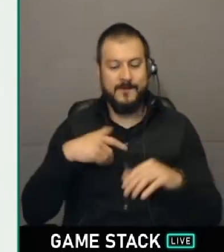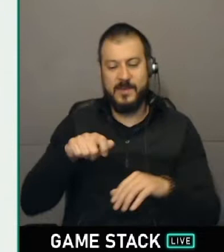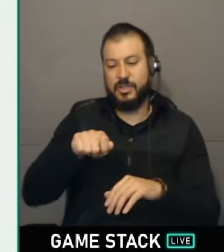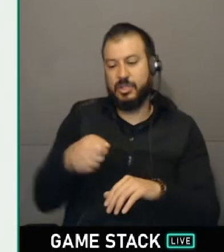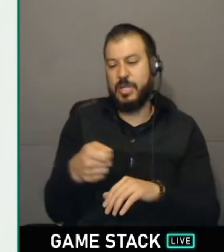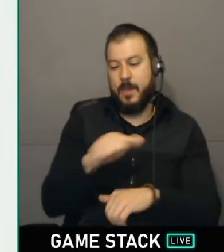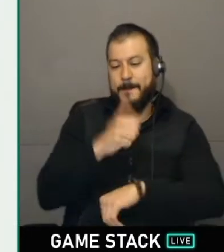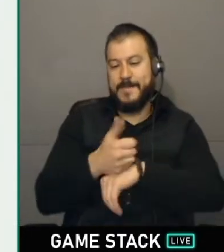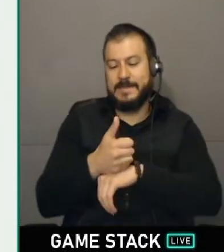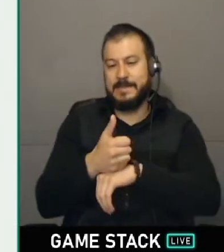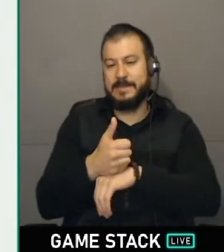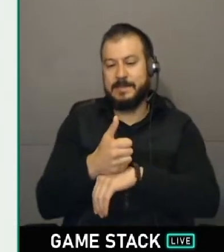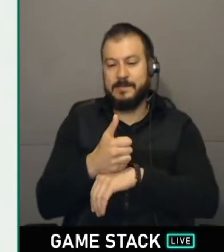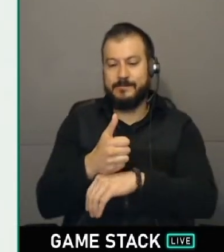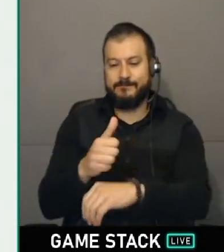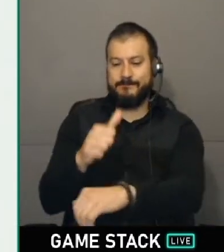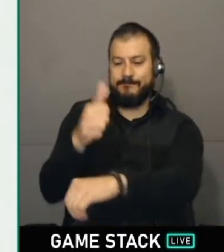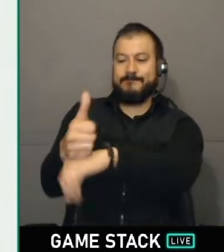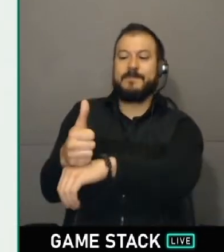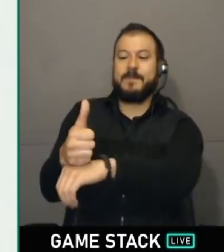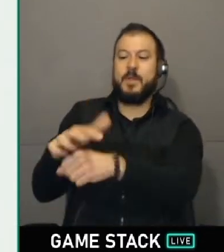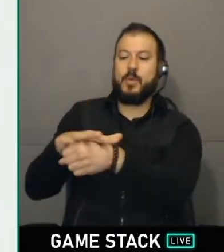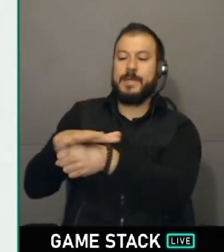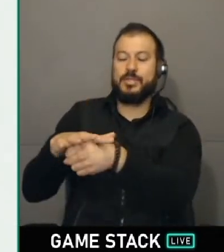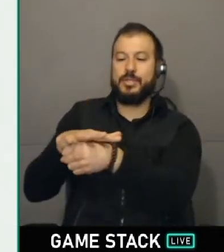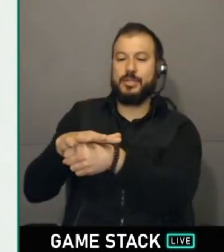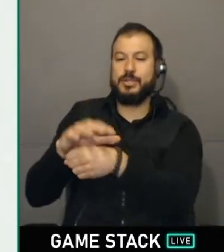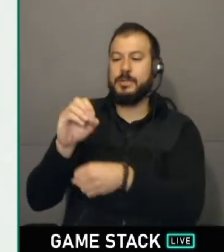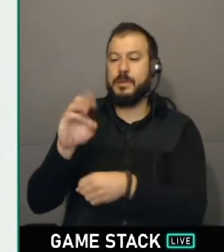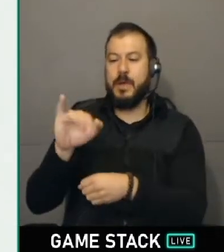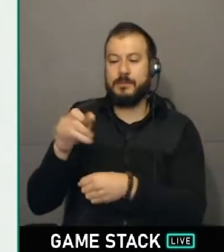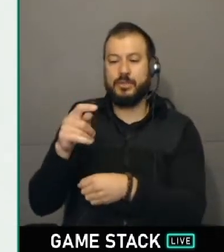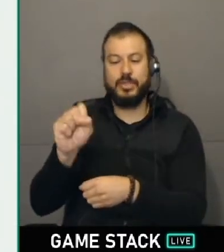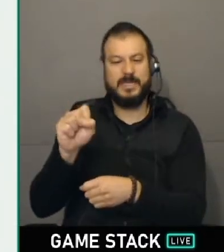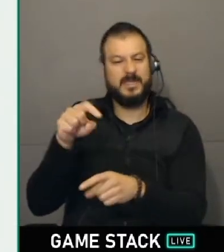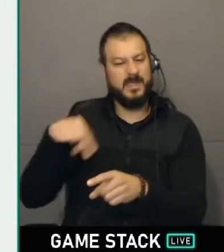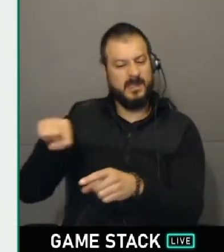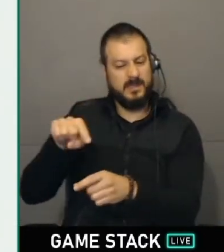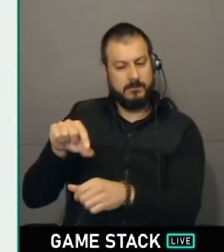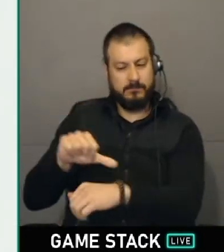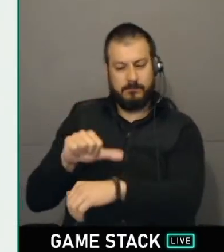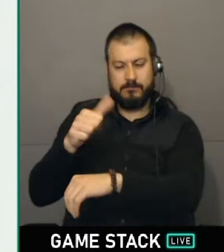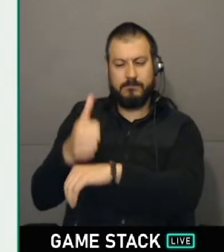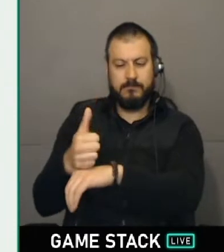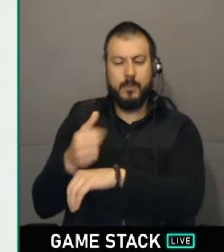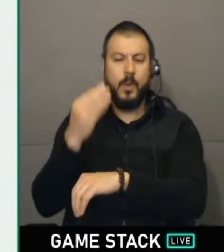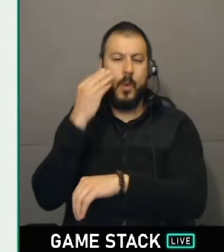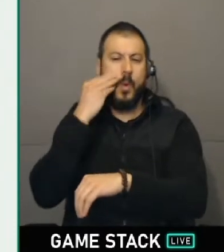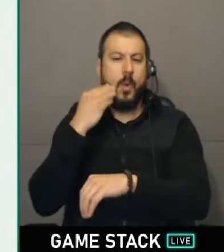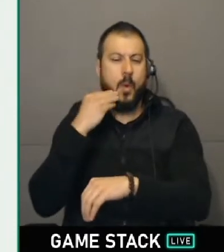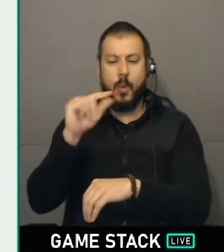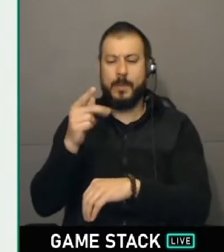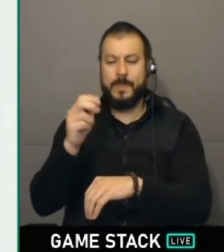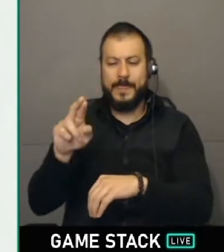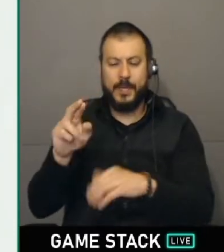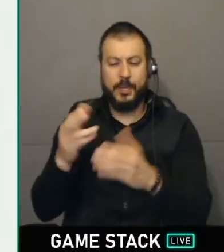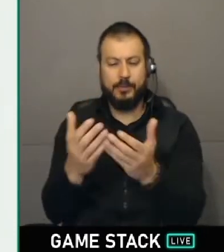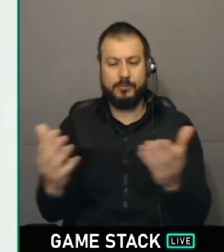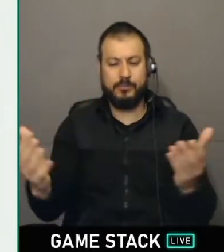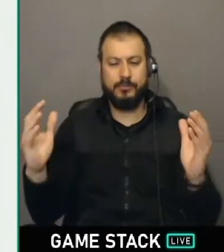fixed location objects. These are objects that represent home theater speaker